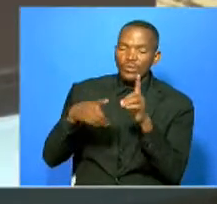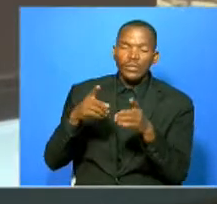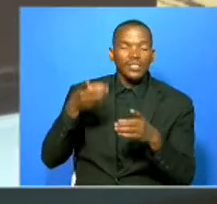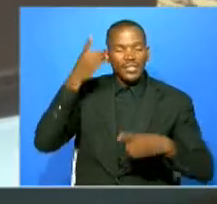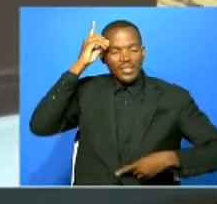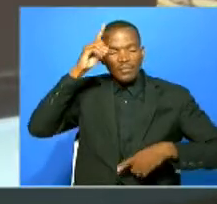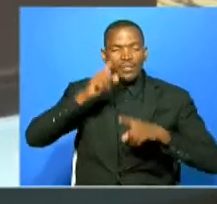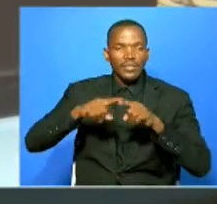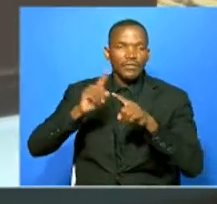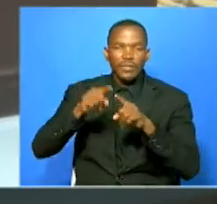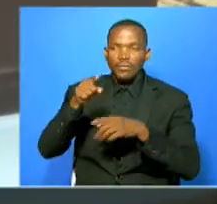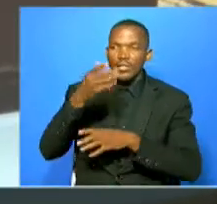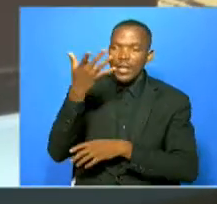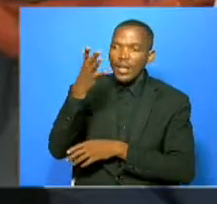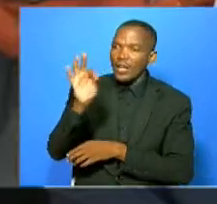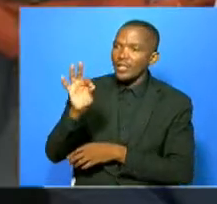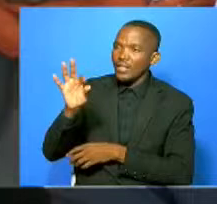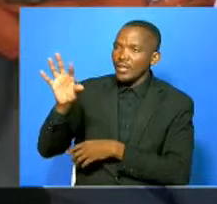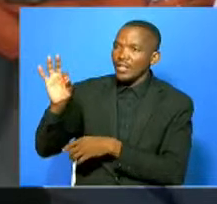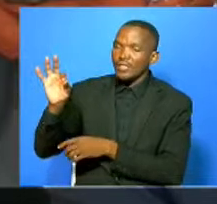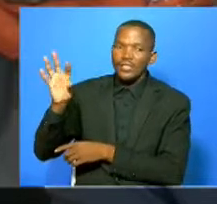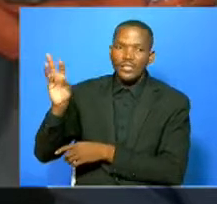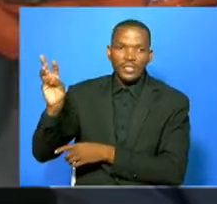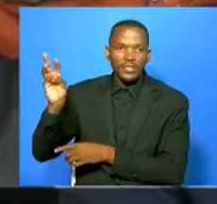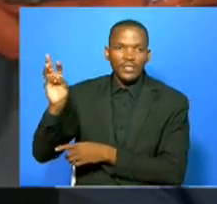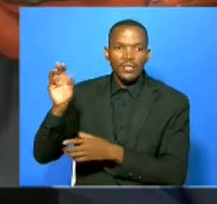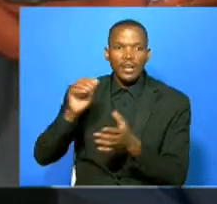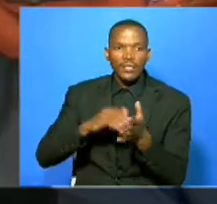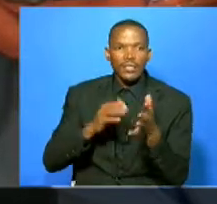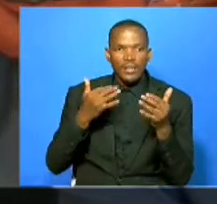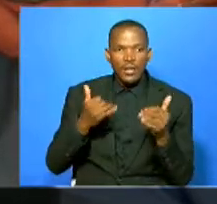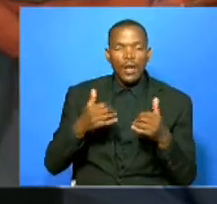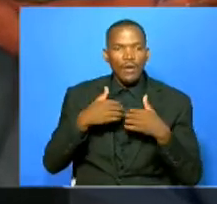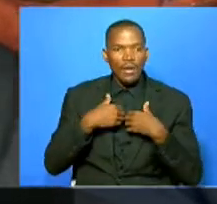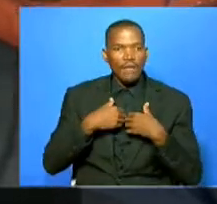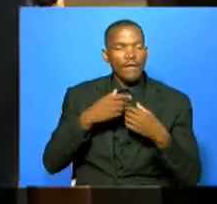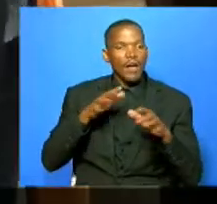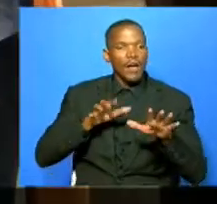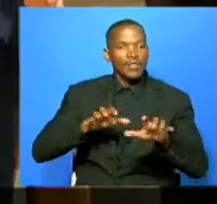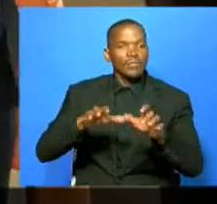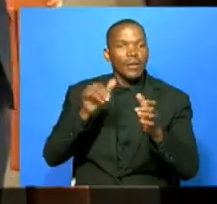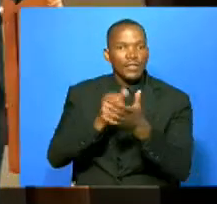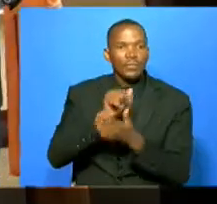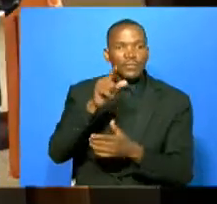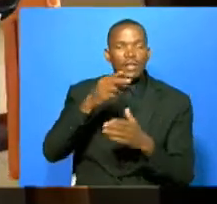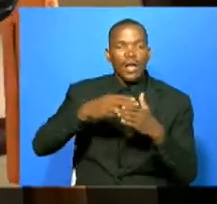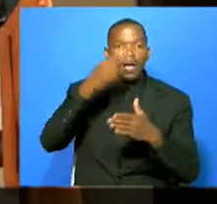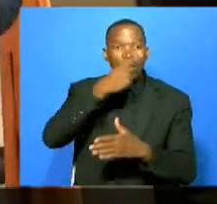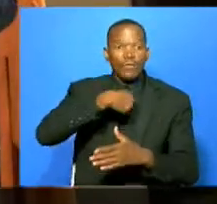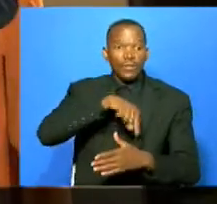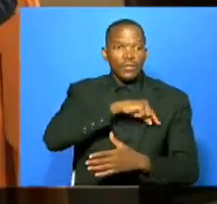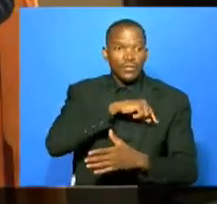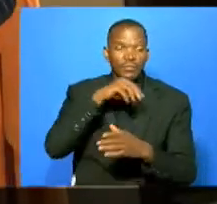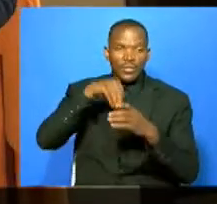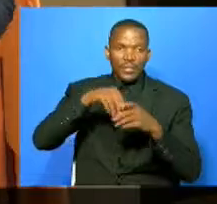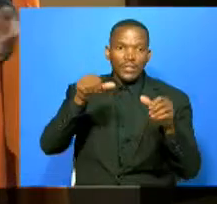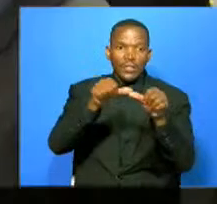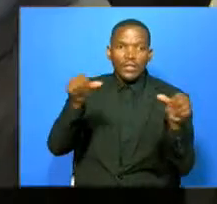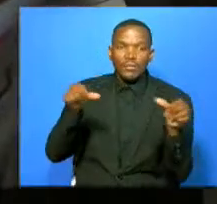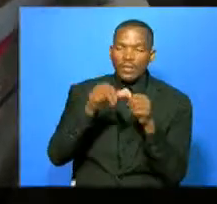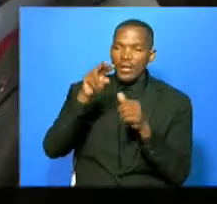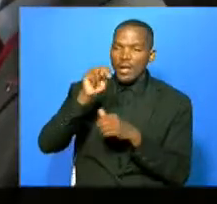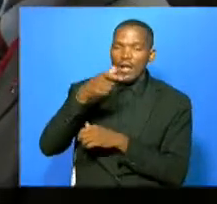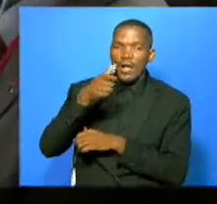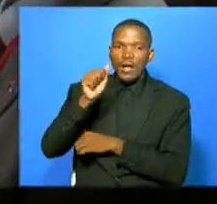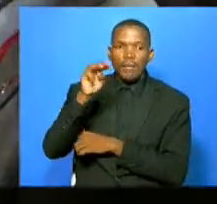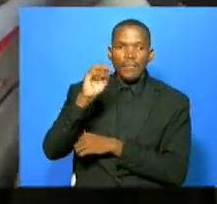a a farologaneng ka ngwaga wa 1996 jaanong go setse go na le leruo la boleng jwa boko godimo mo kgaolong ya